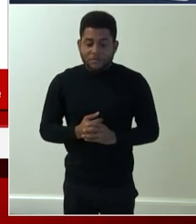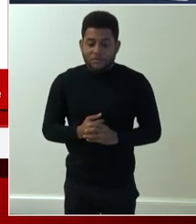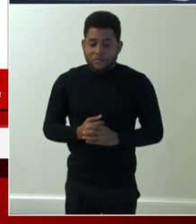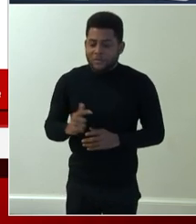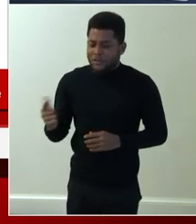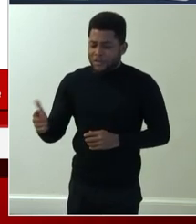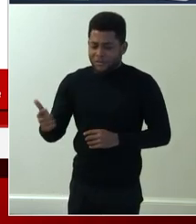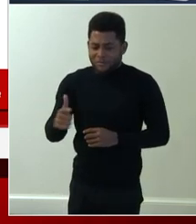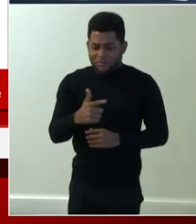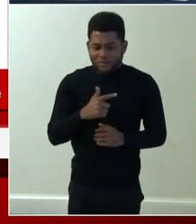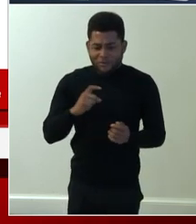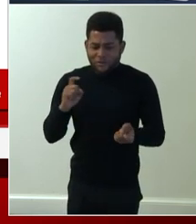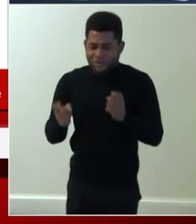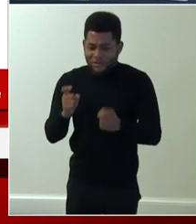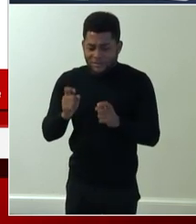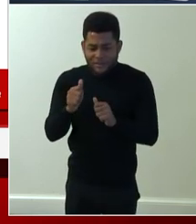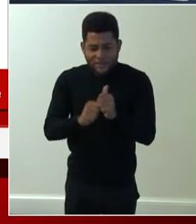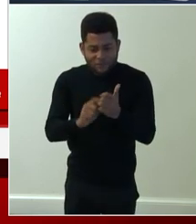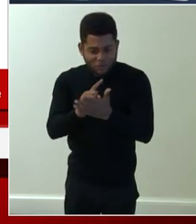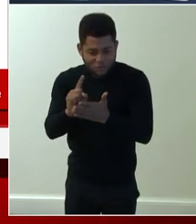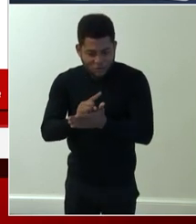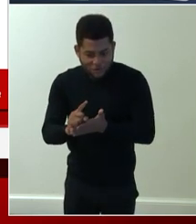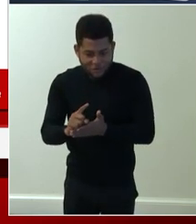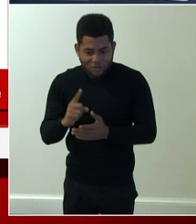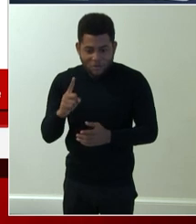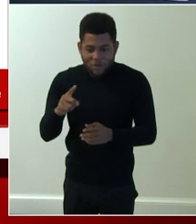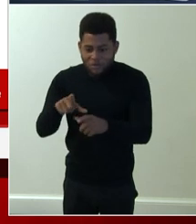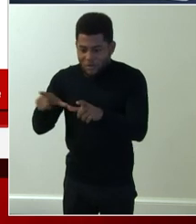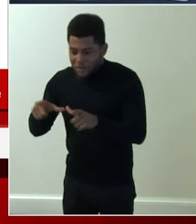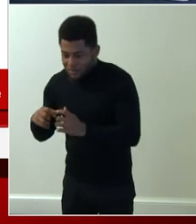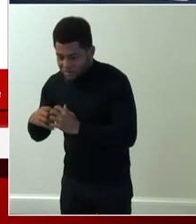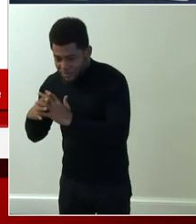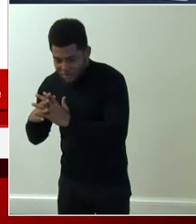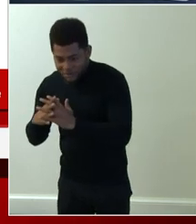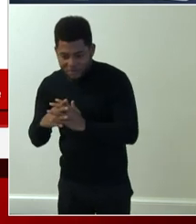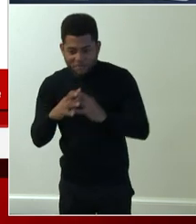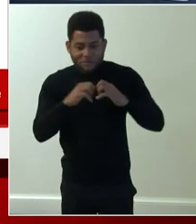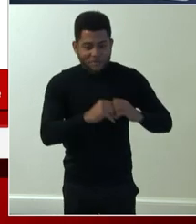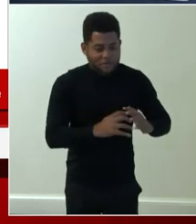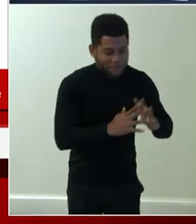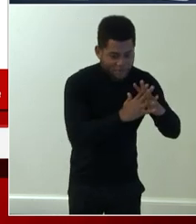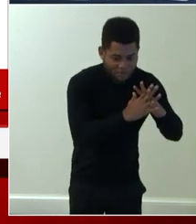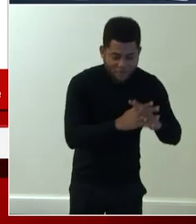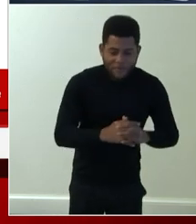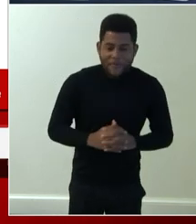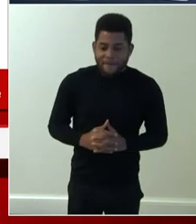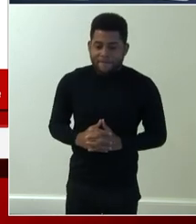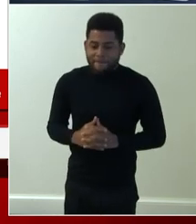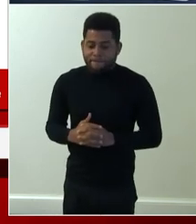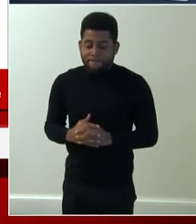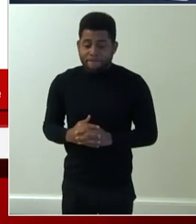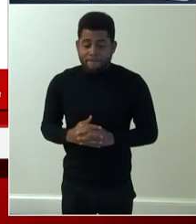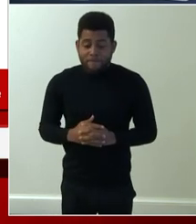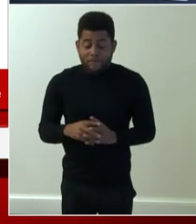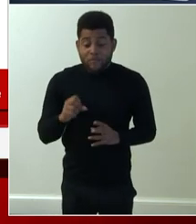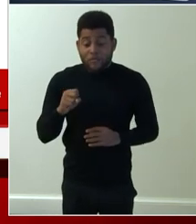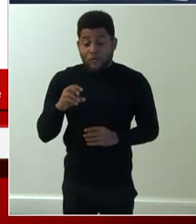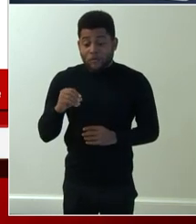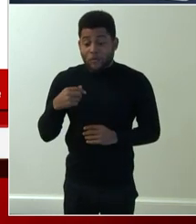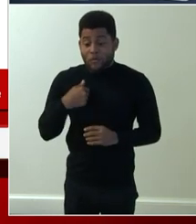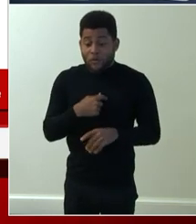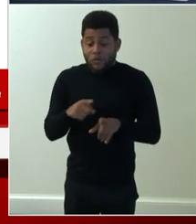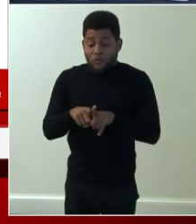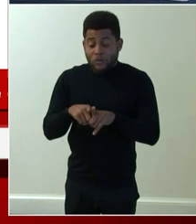city, and we'll continue to publish those. Those are tests that are collected by a health professional, and so we also have options